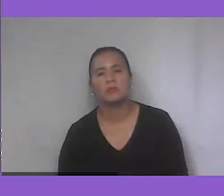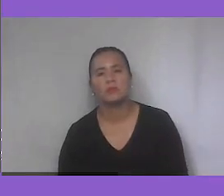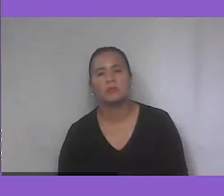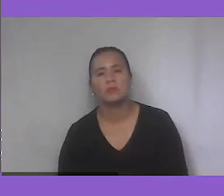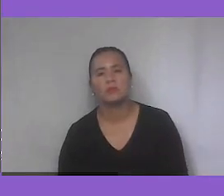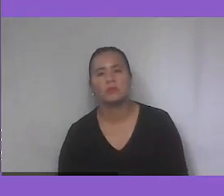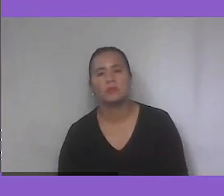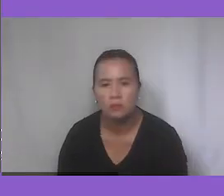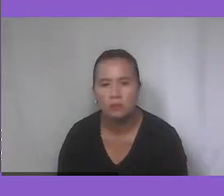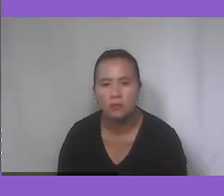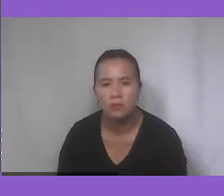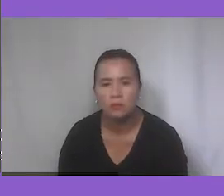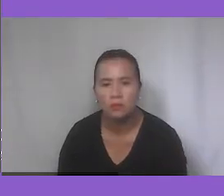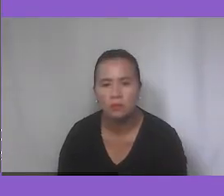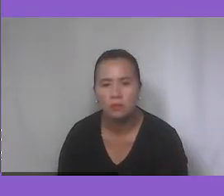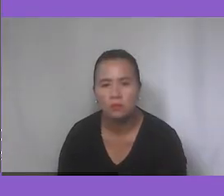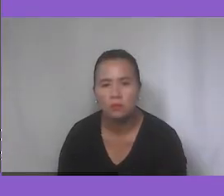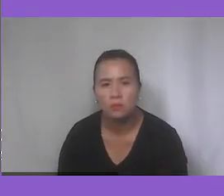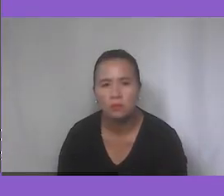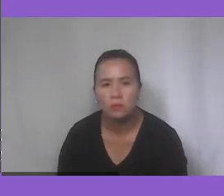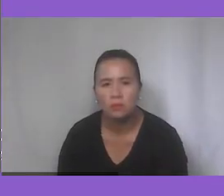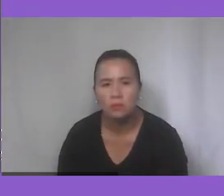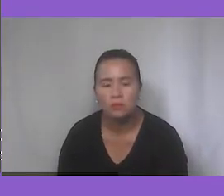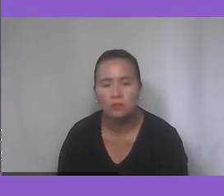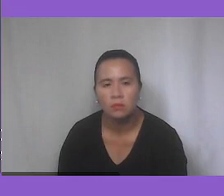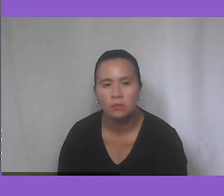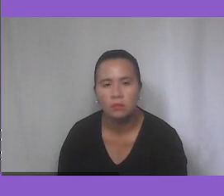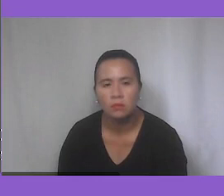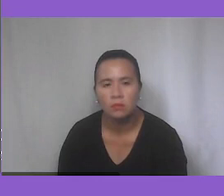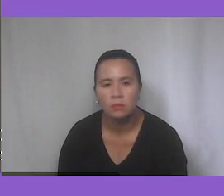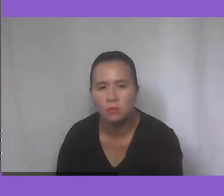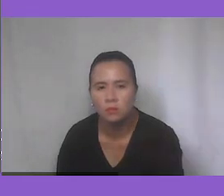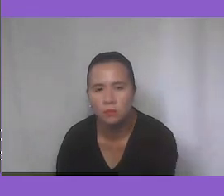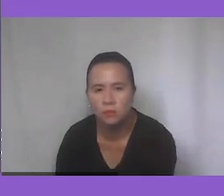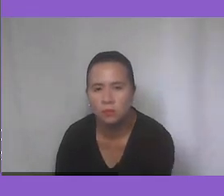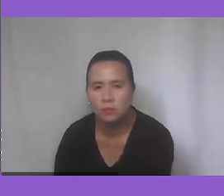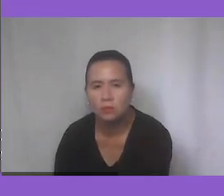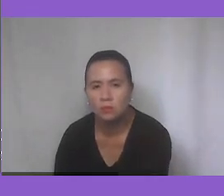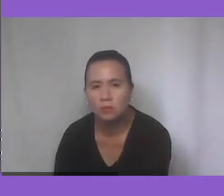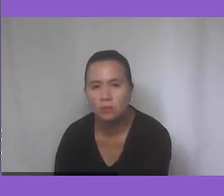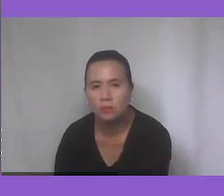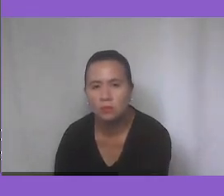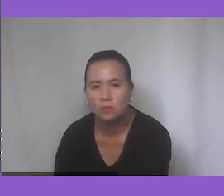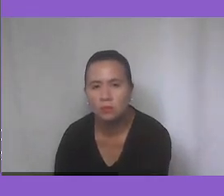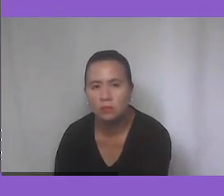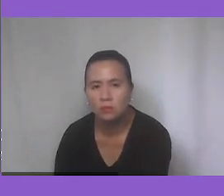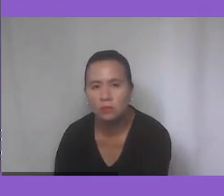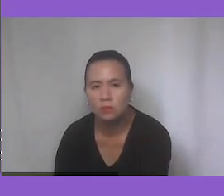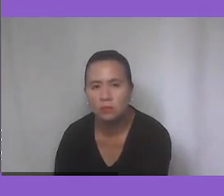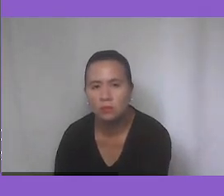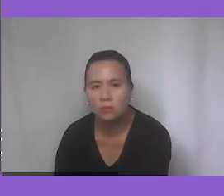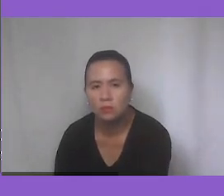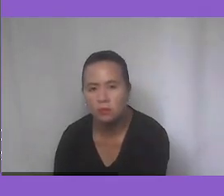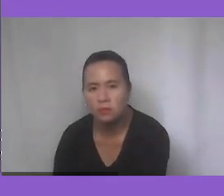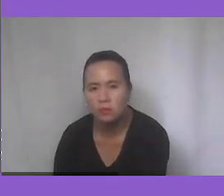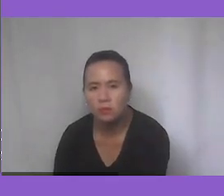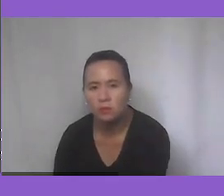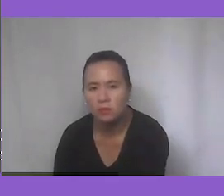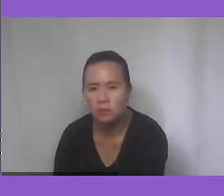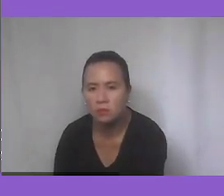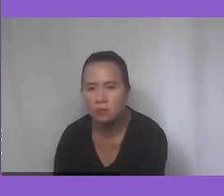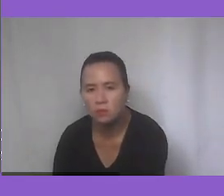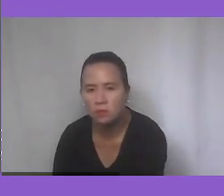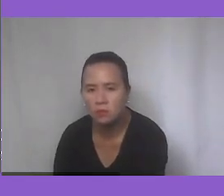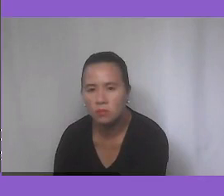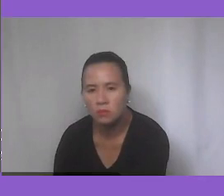Using this learning tool, students can conquer the blank page using the power of their voice. Is it syllabicate, dictate,